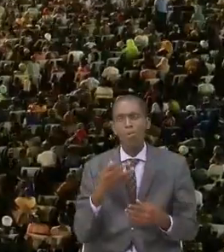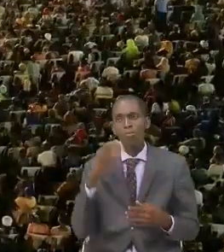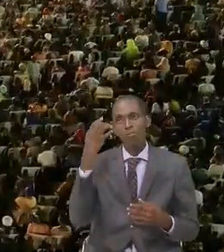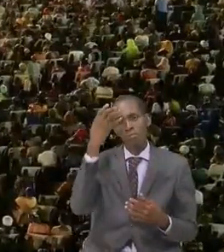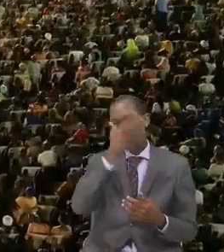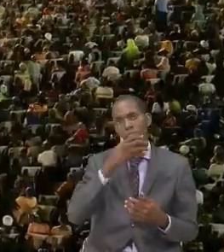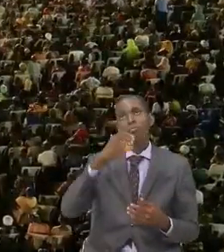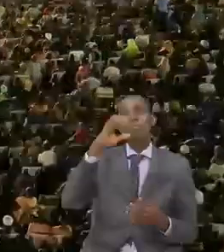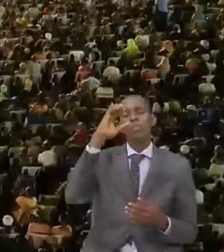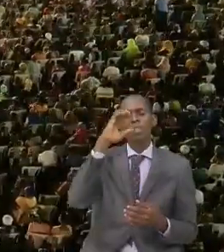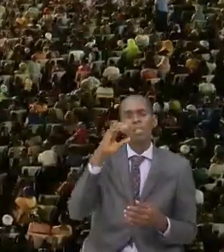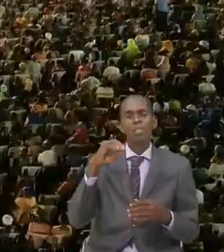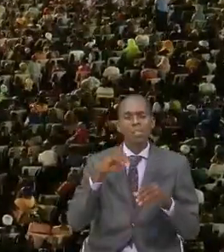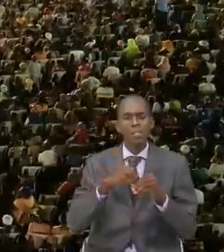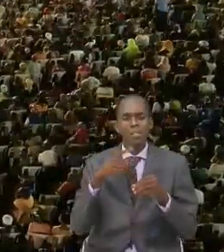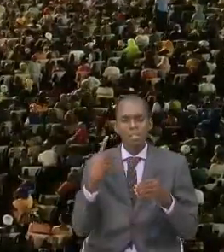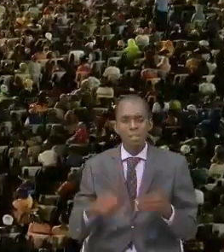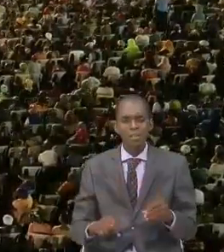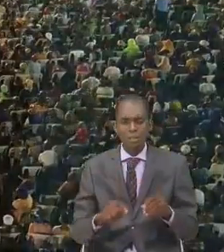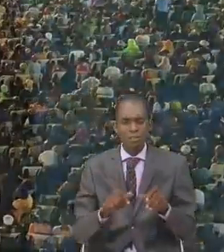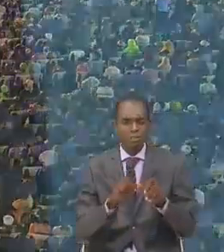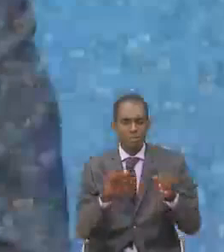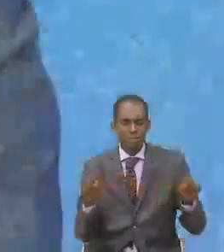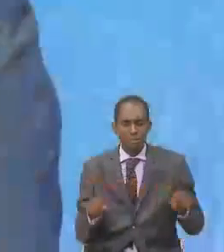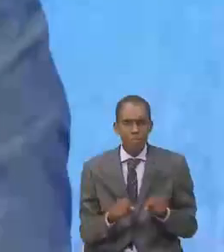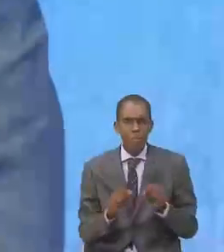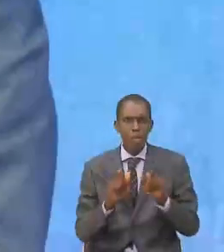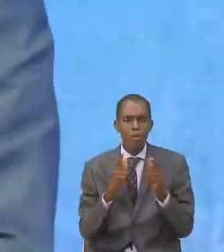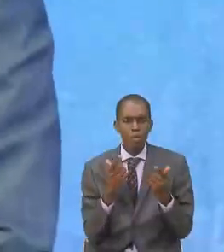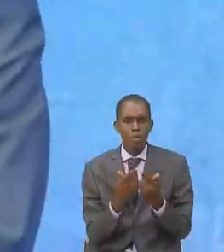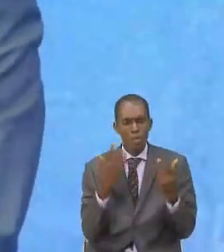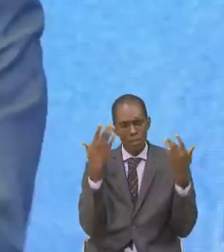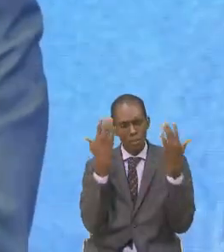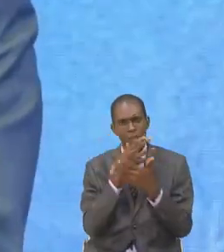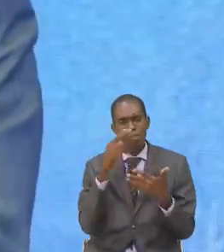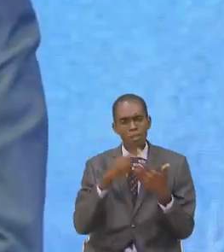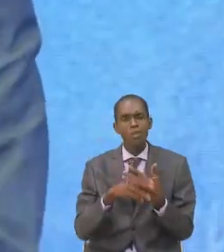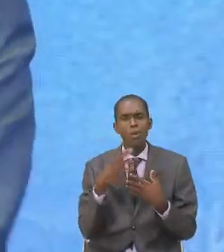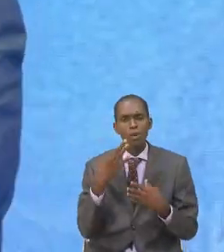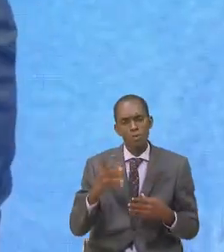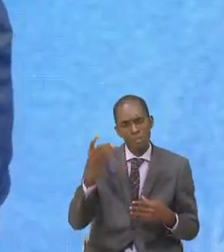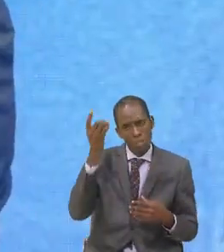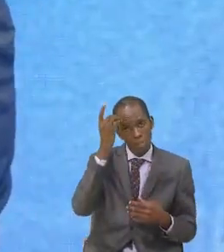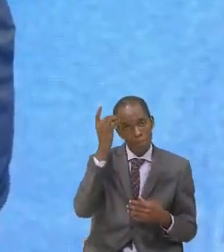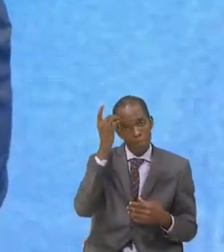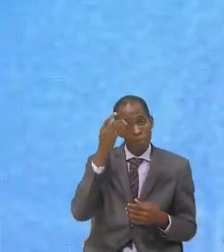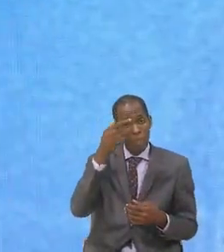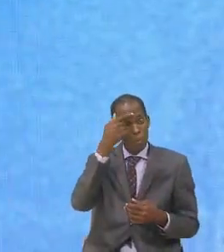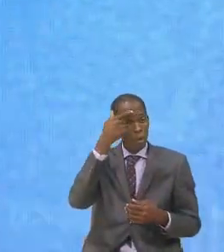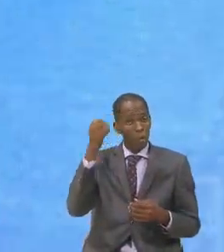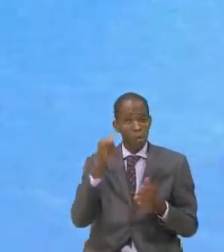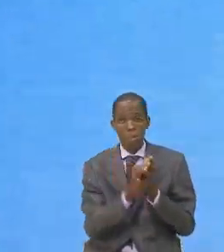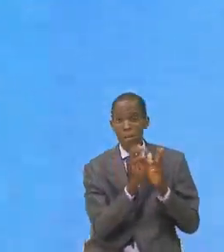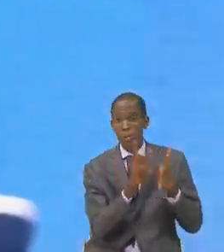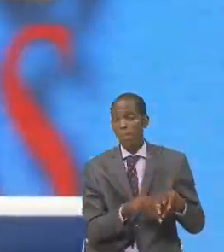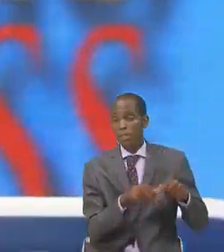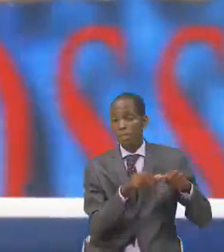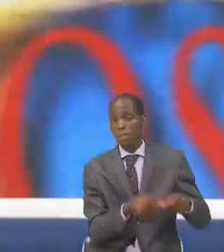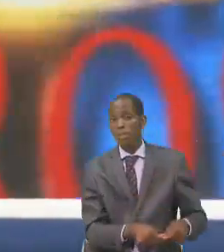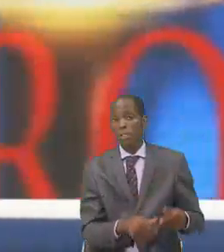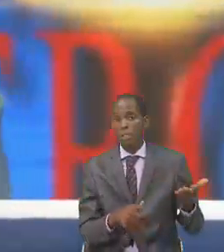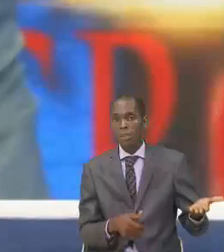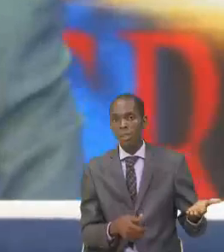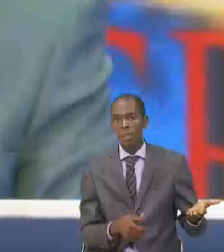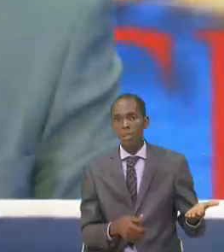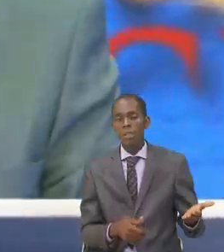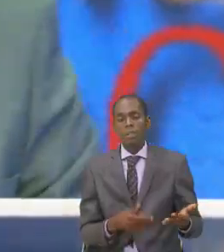the darkness of alcohol, in the darkness of marijuana, in the darkness of evil, in the darkness of the